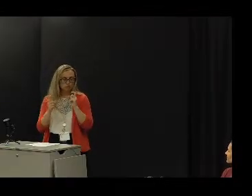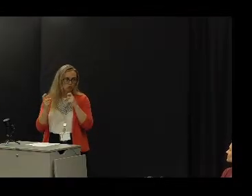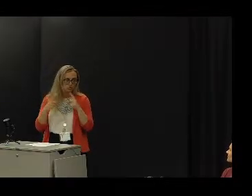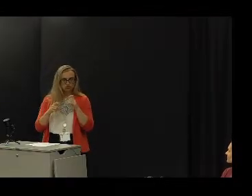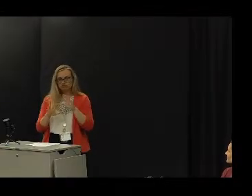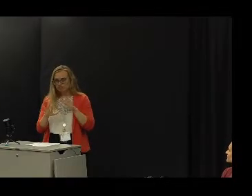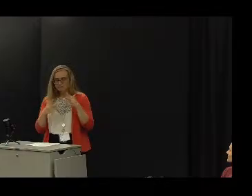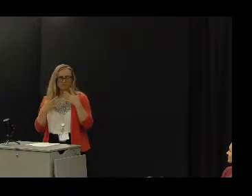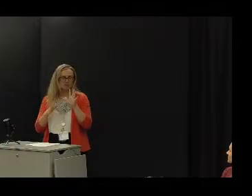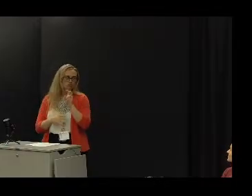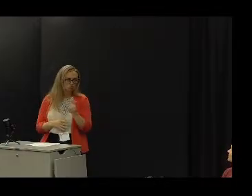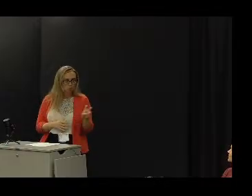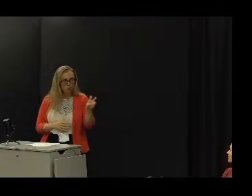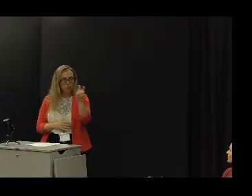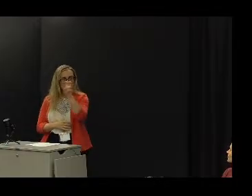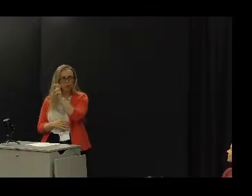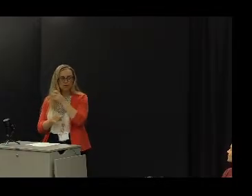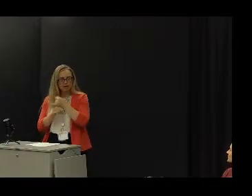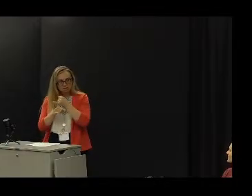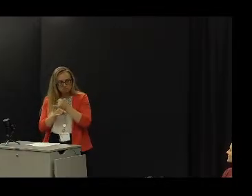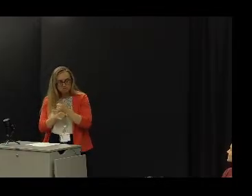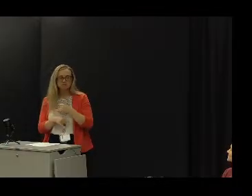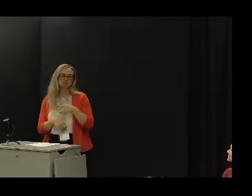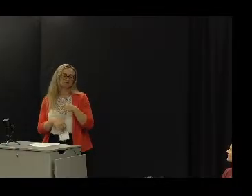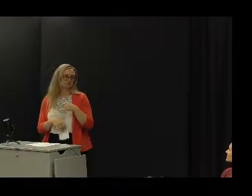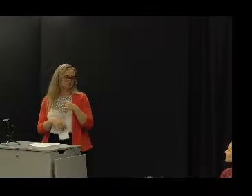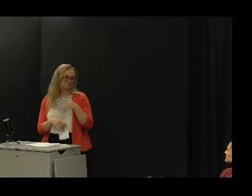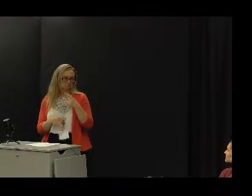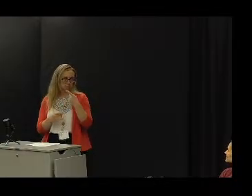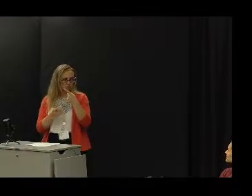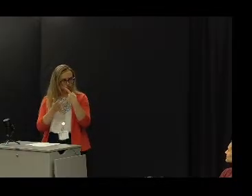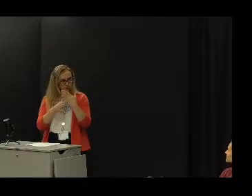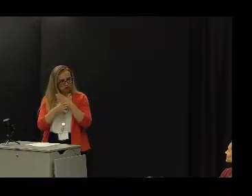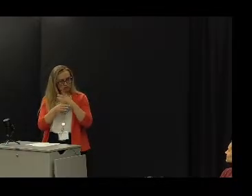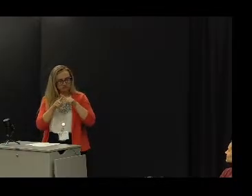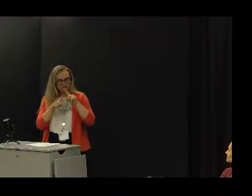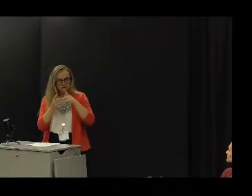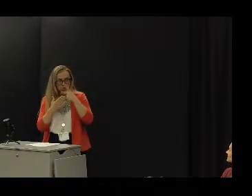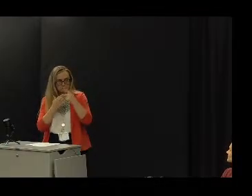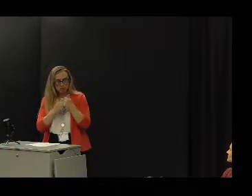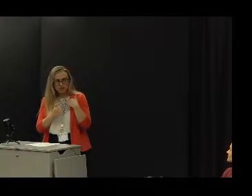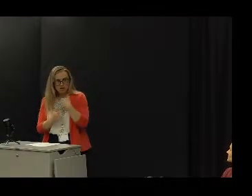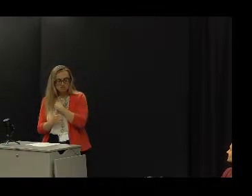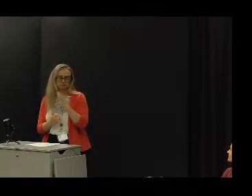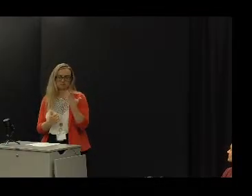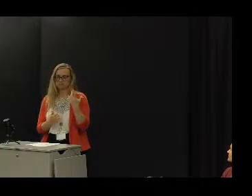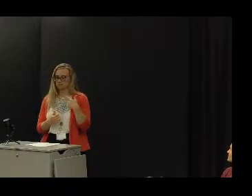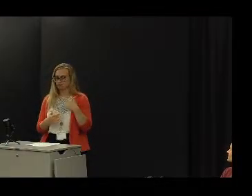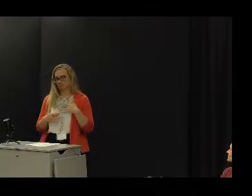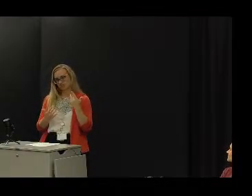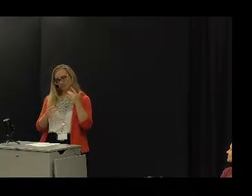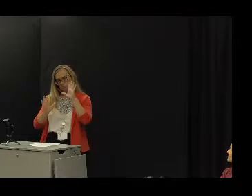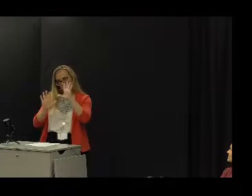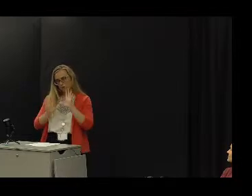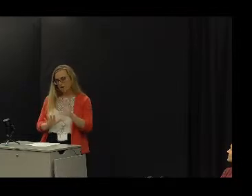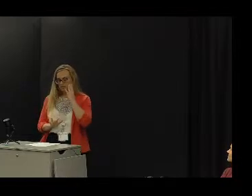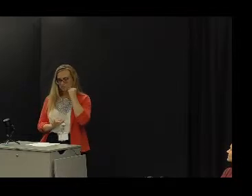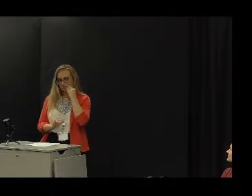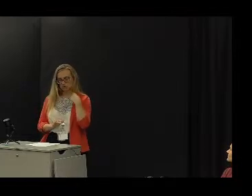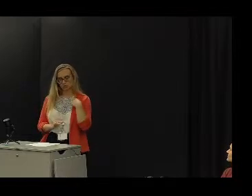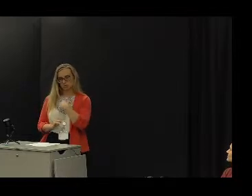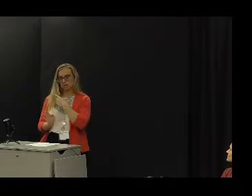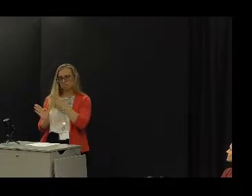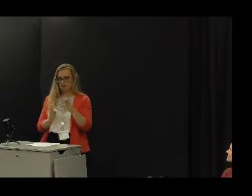And so it was nice to meet with them and see the superintendent. We took a tour of their campus that they had there, and they shared many different programs that they